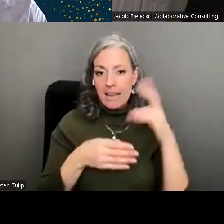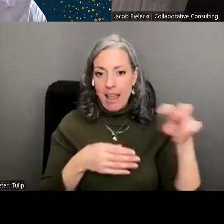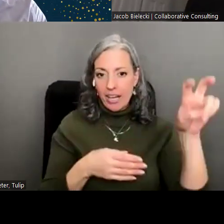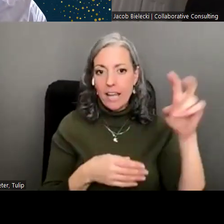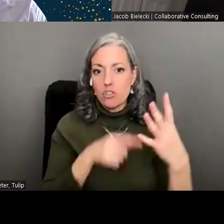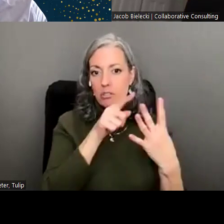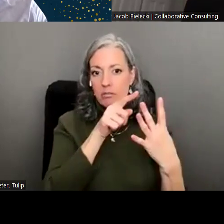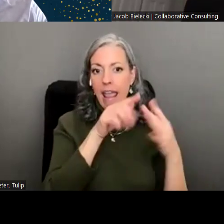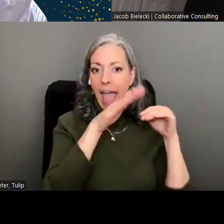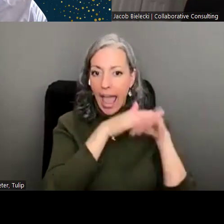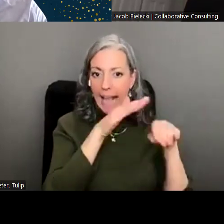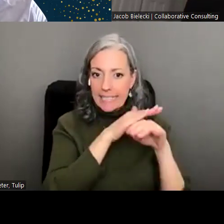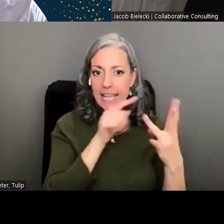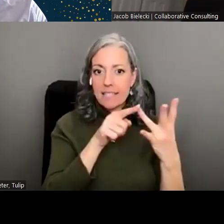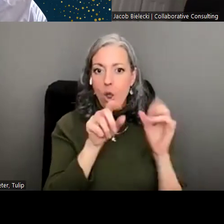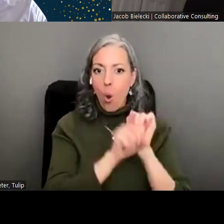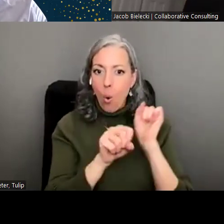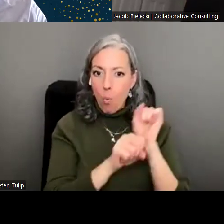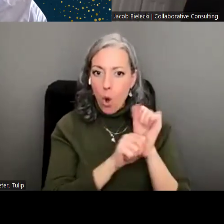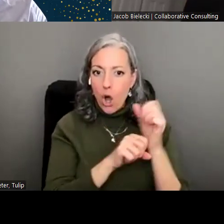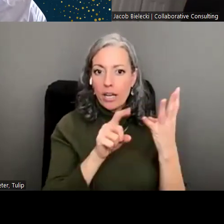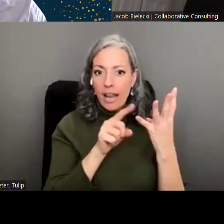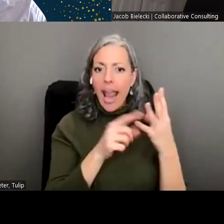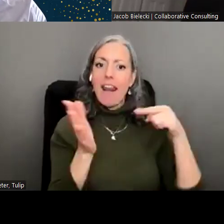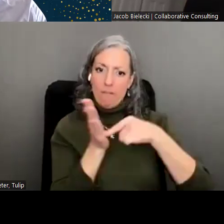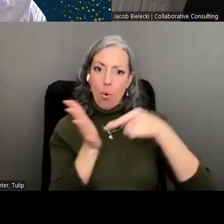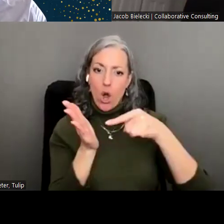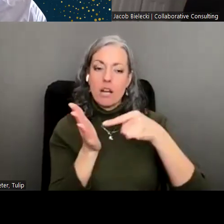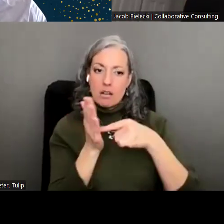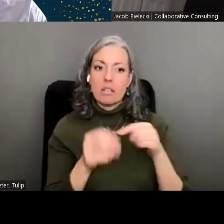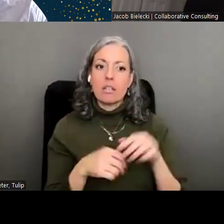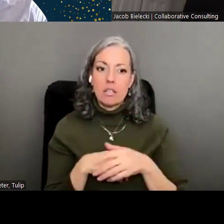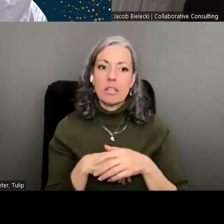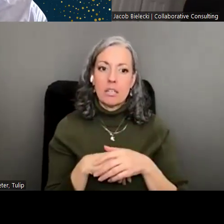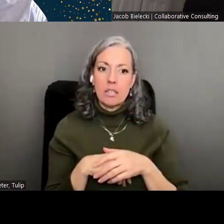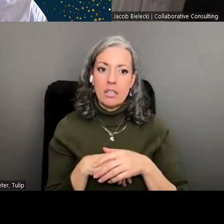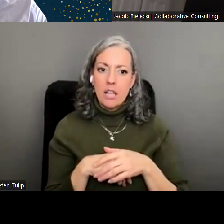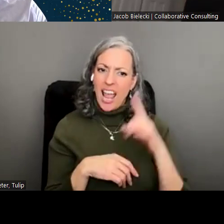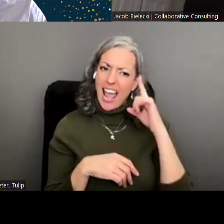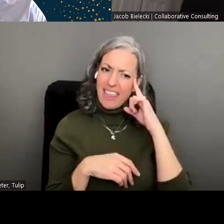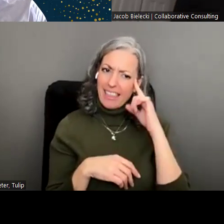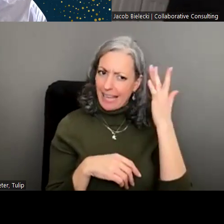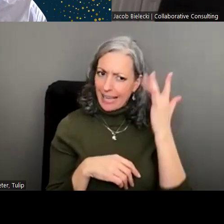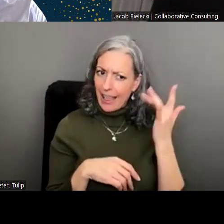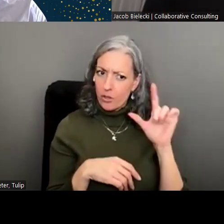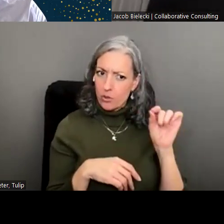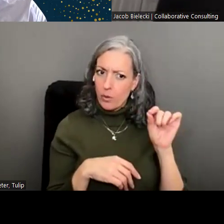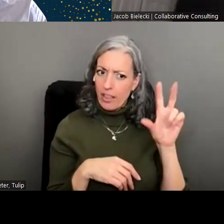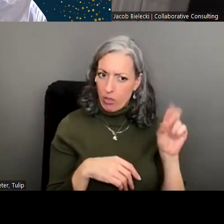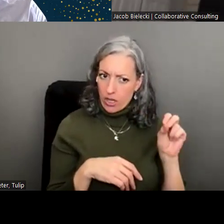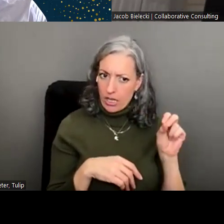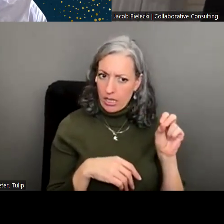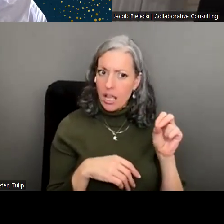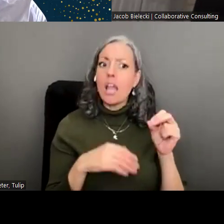navigation, access, workforce, and affordability. And I think California 2030 makes